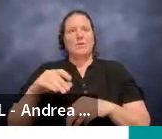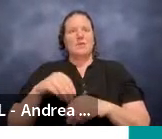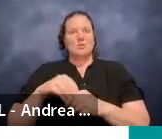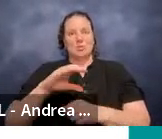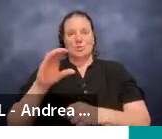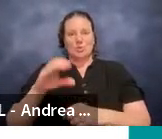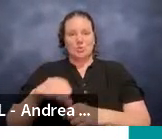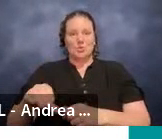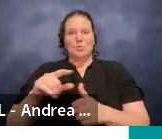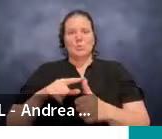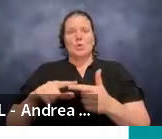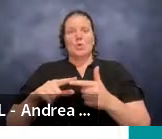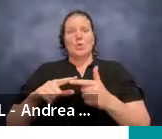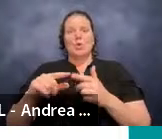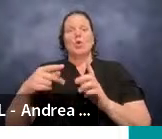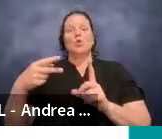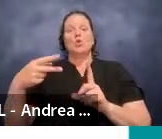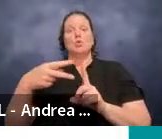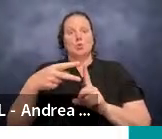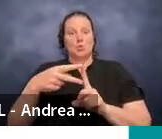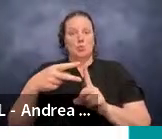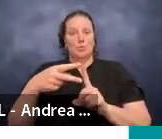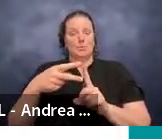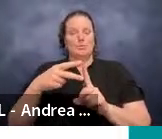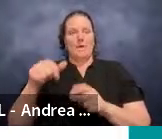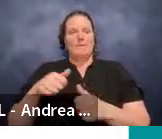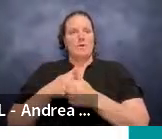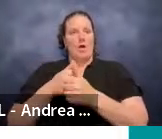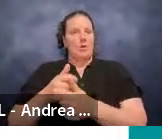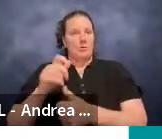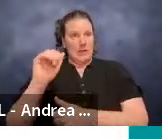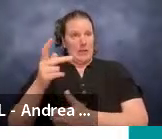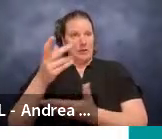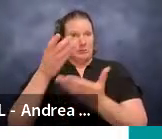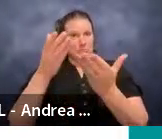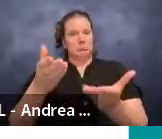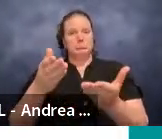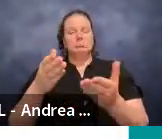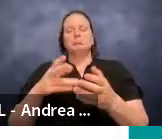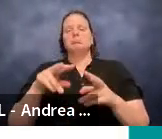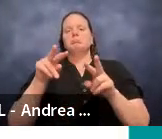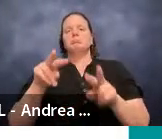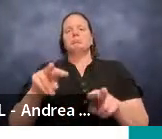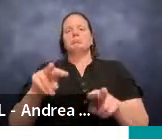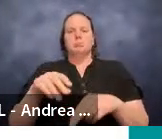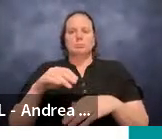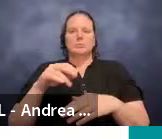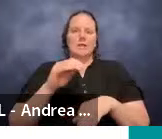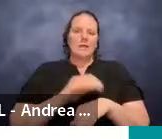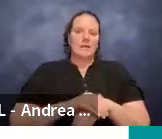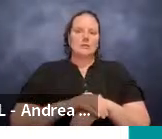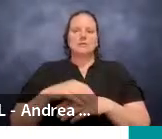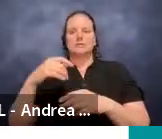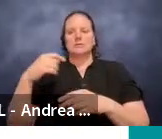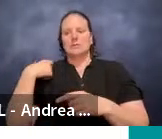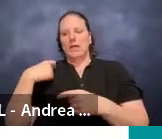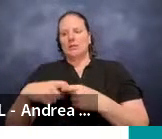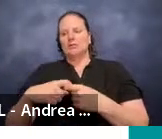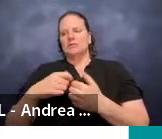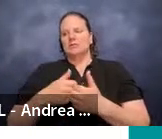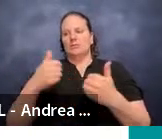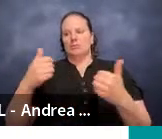and YouTube. Users can follow this link to view both English and Spanish captions in a separate browser